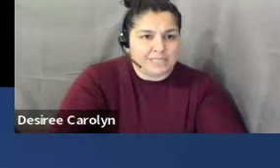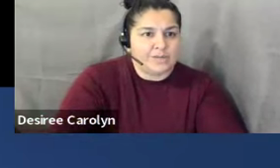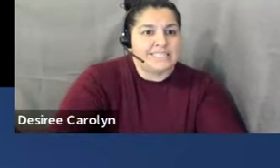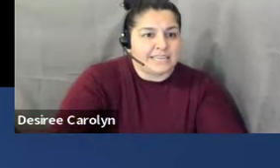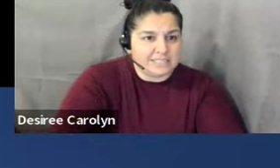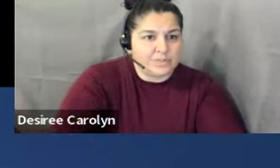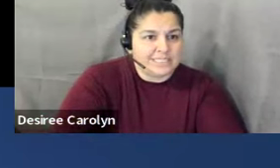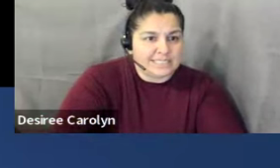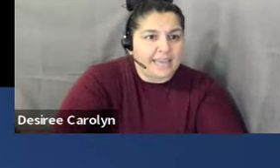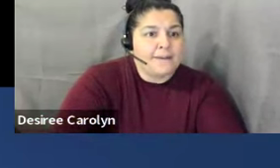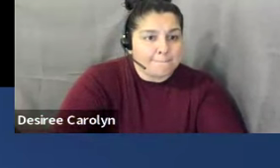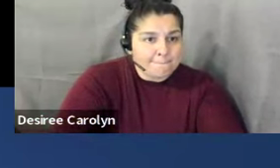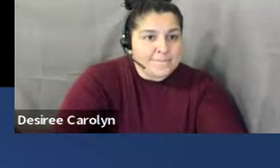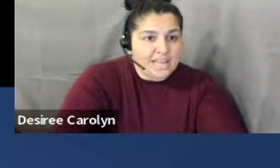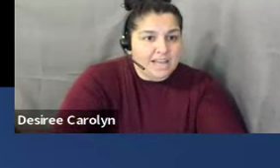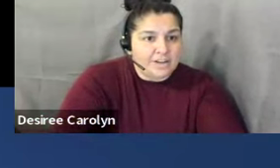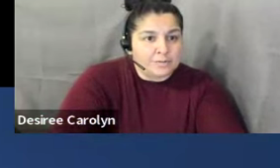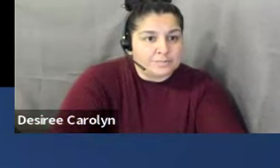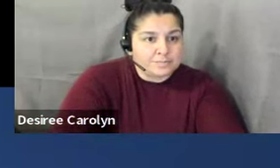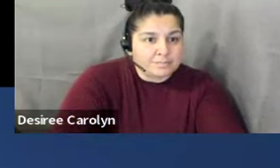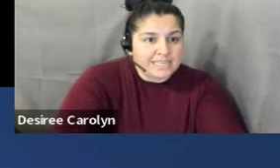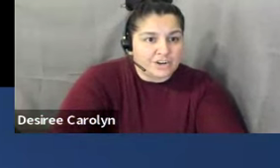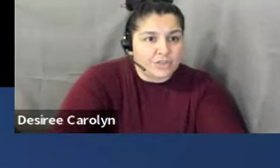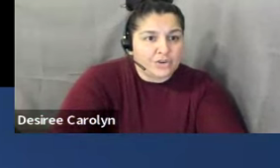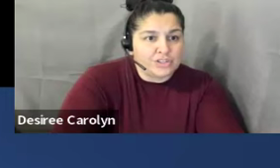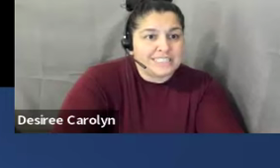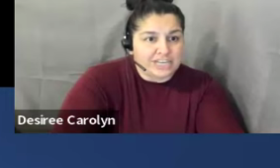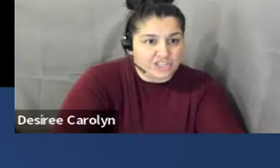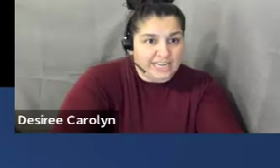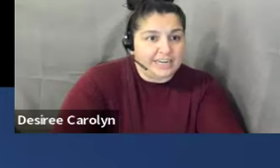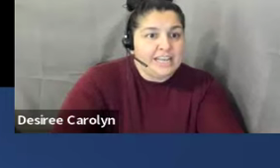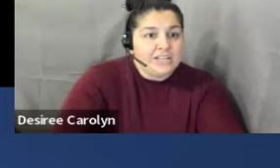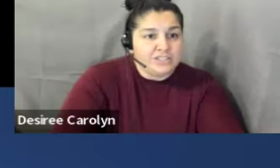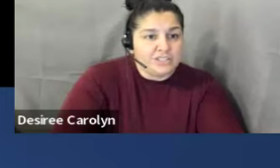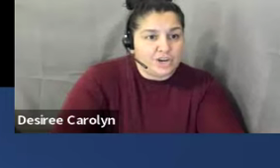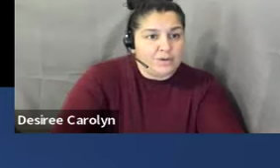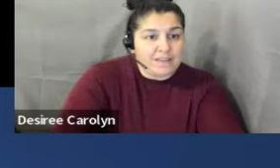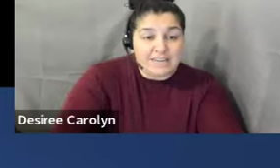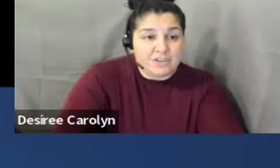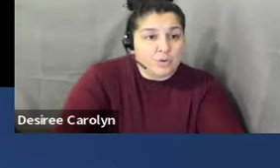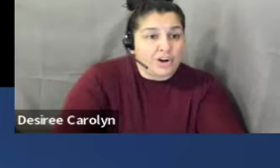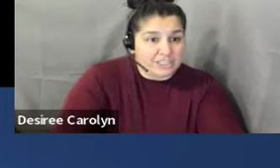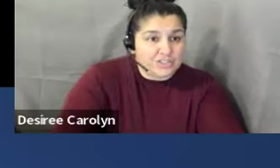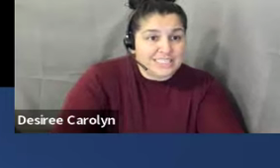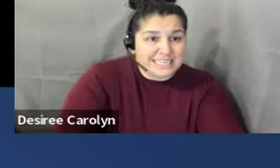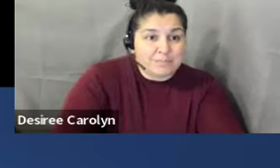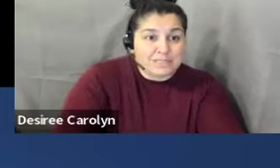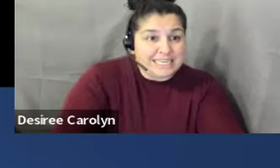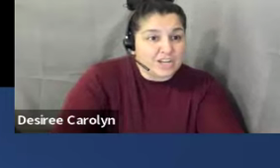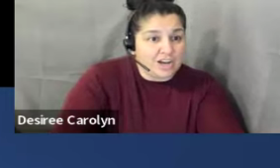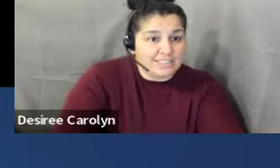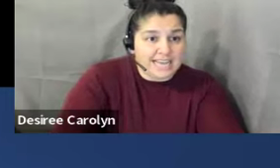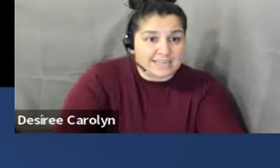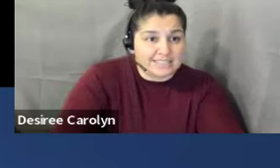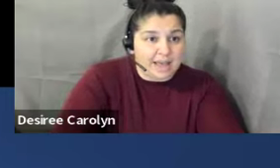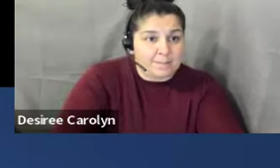Yes, May 22nd, Wednesday. It's our third session. So if any of you are interested,